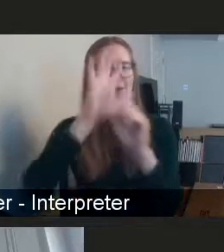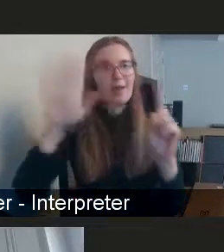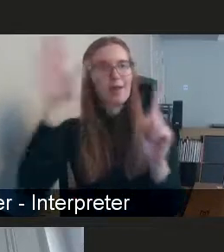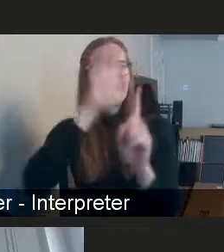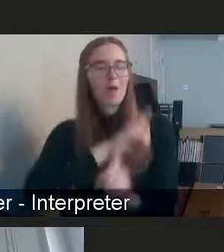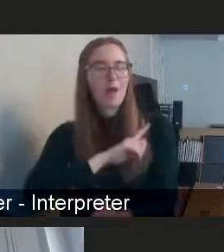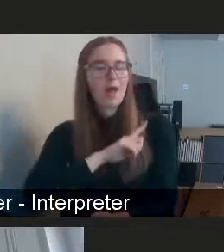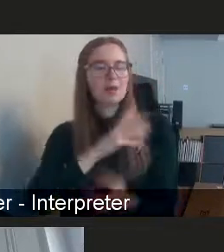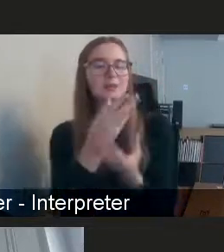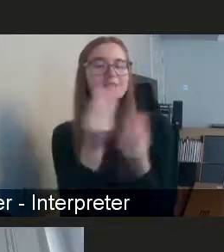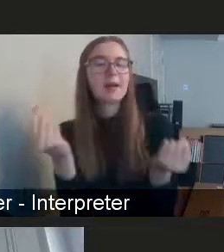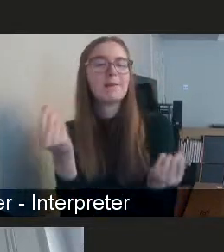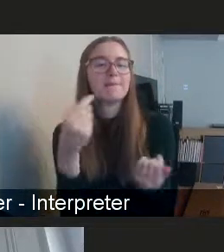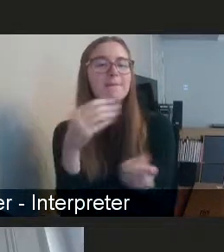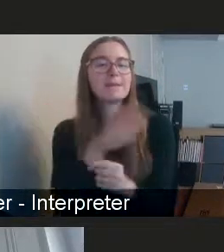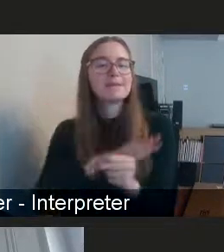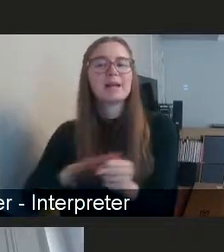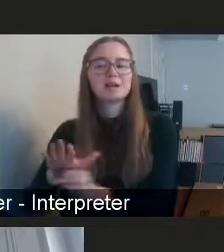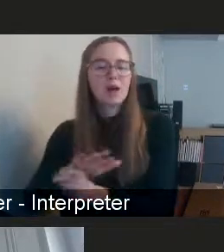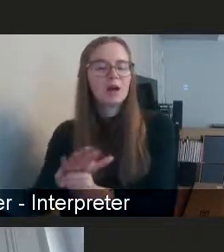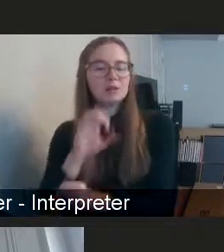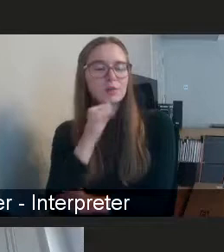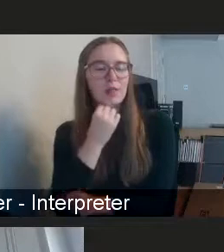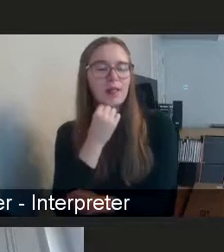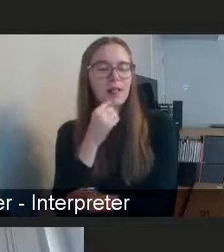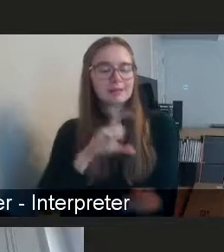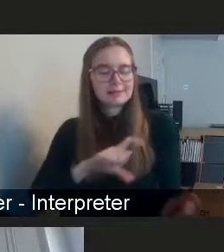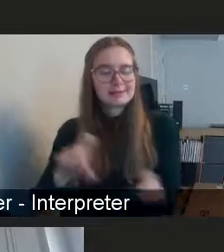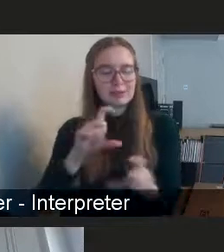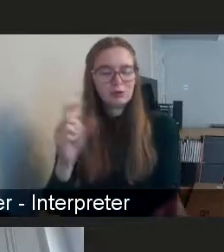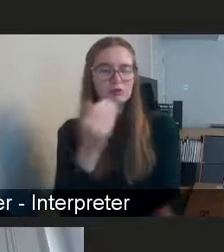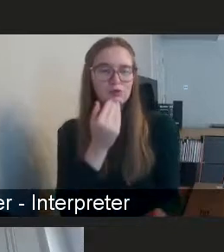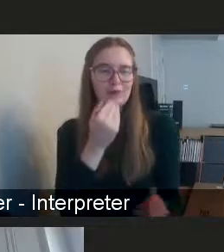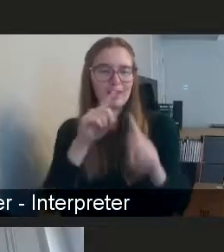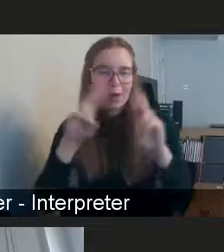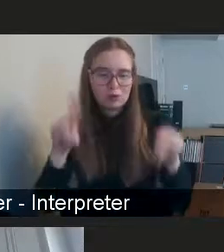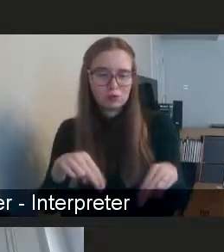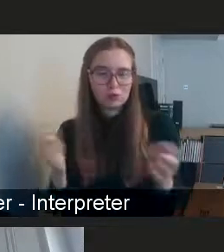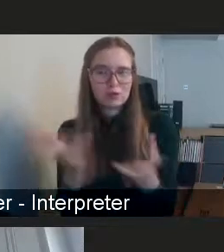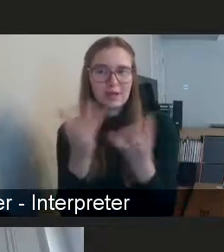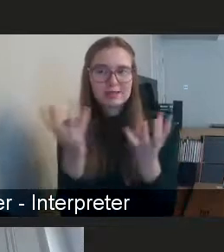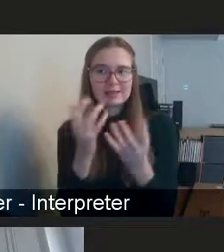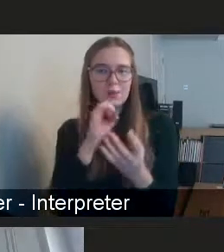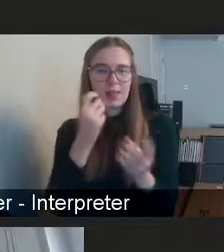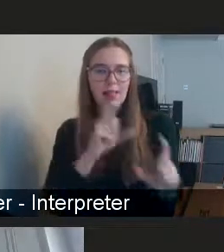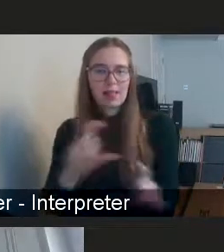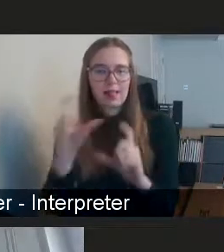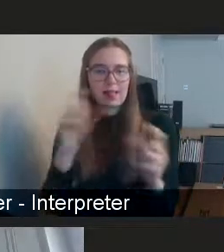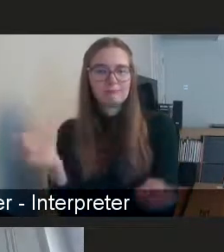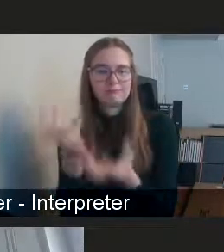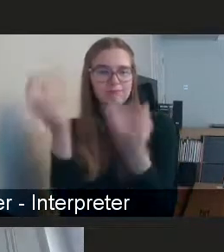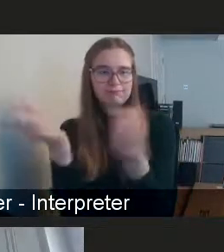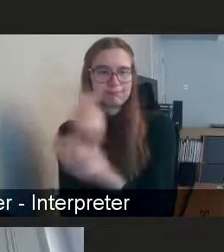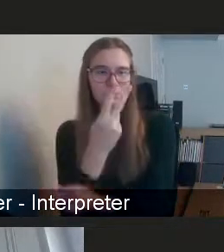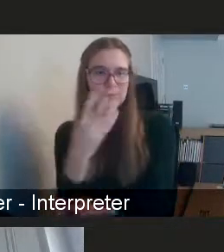some sectors which will continue to emit greenhouse gases in 2045, and they need to be compensated